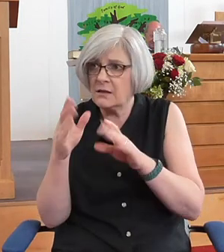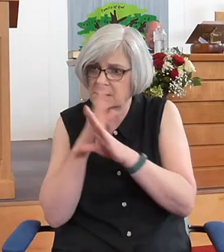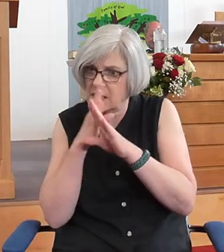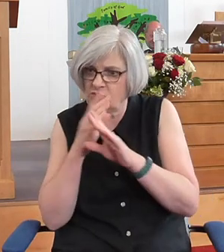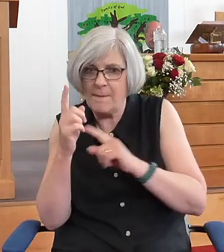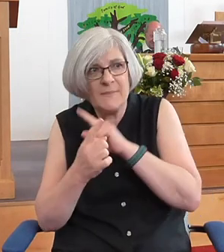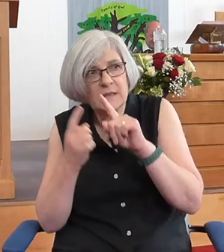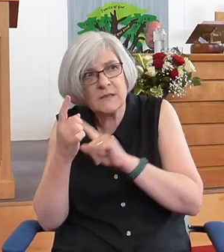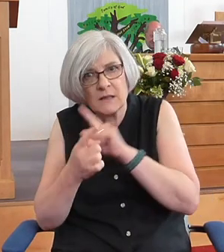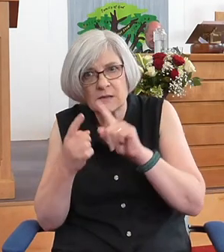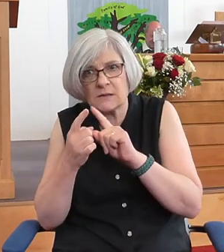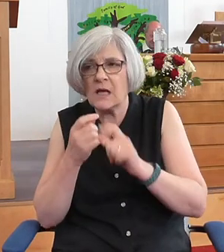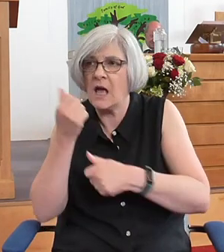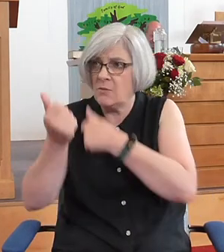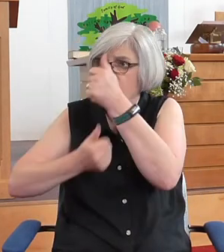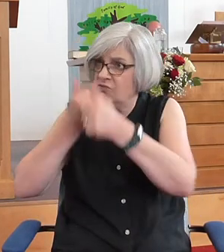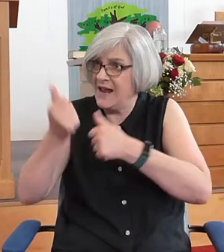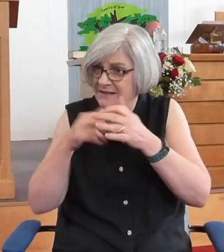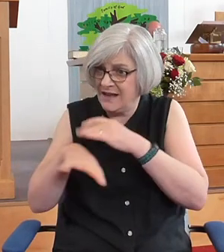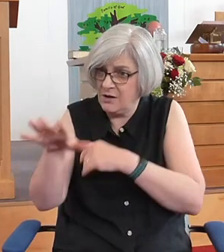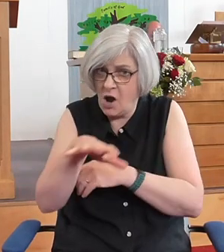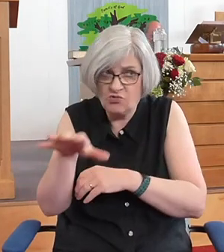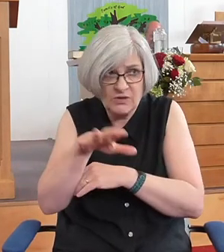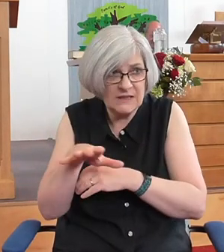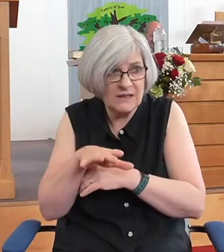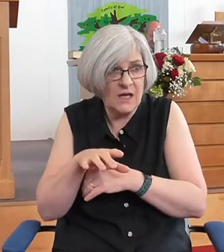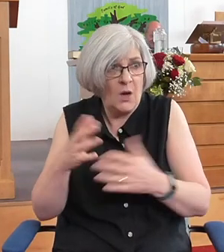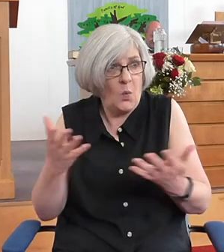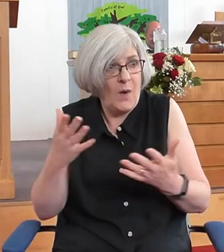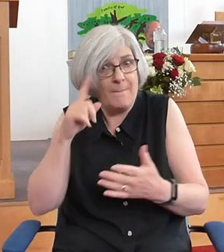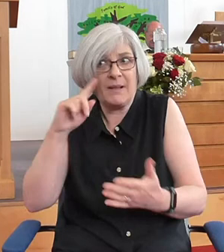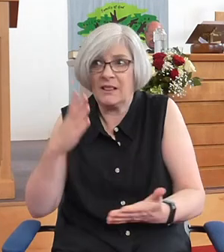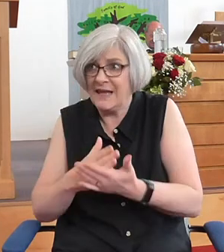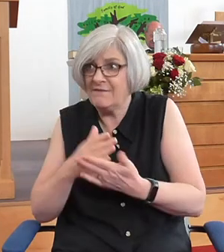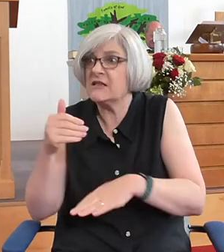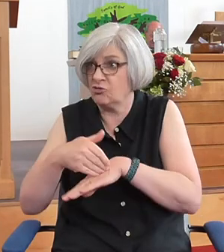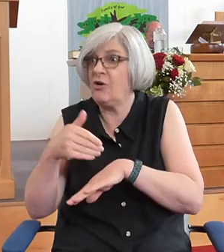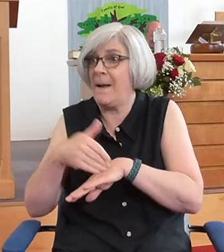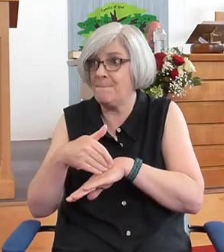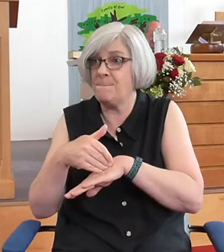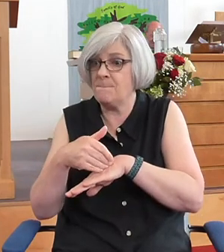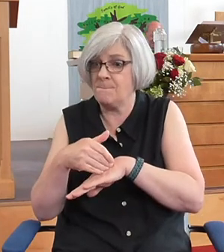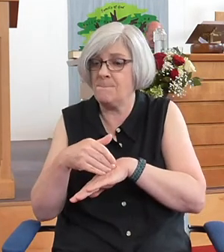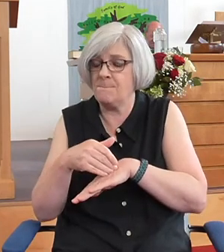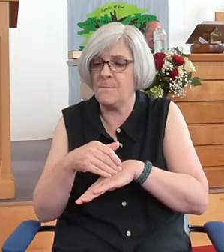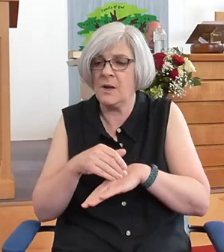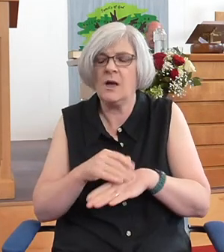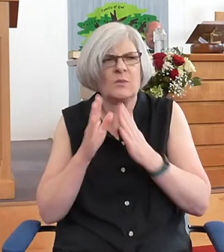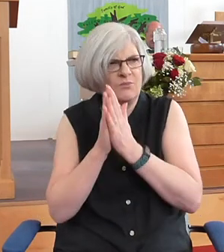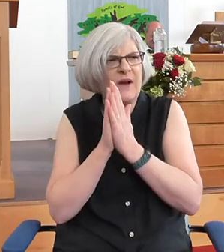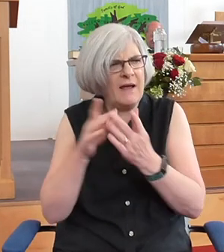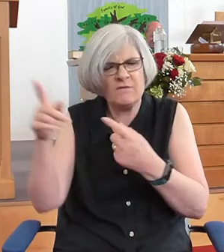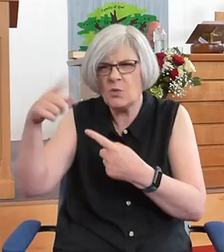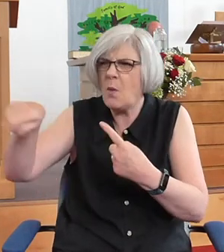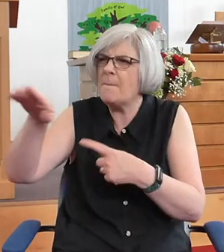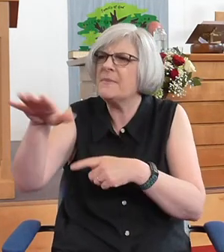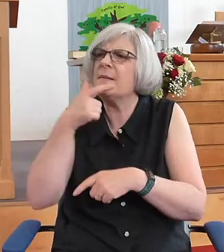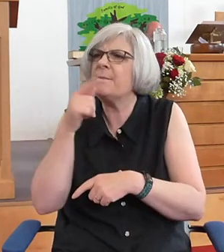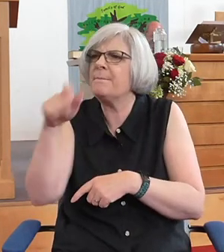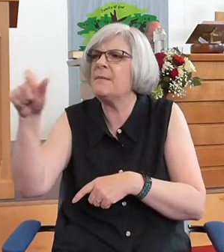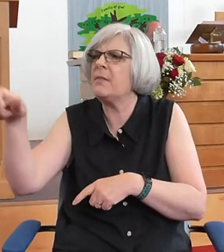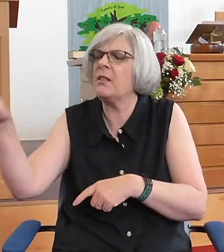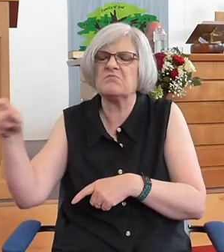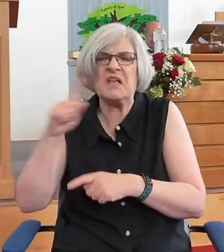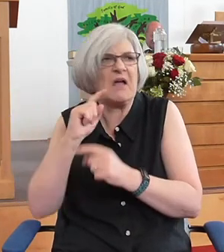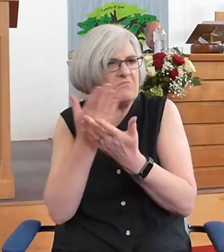and praise your name in countries where believing in your awesome power is a crime. We pray for those people who cannot openly express to